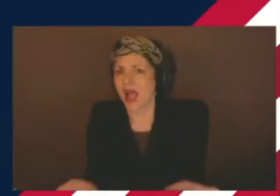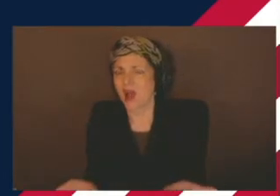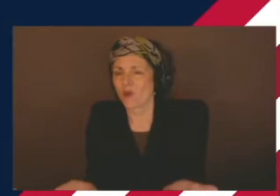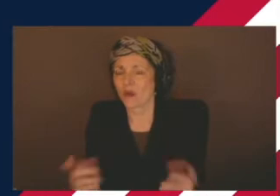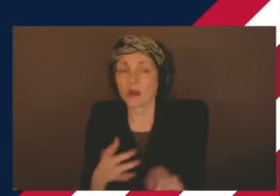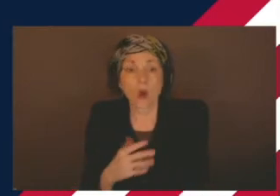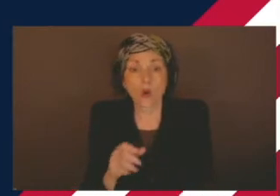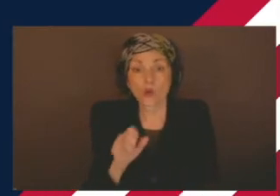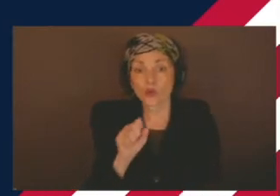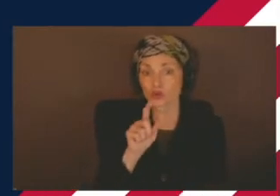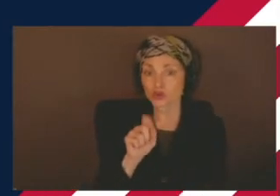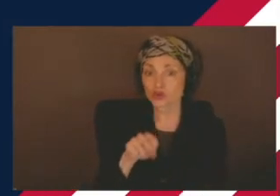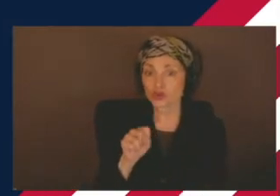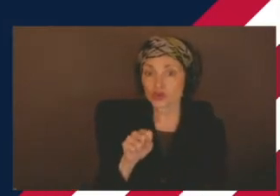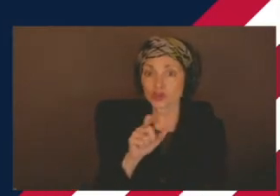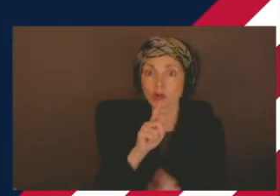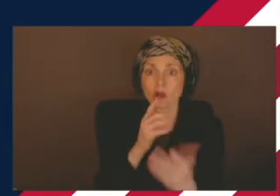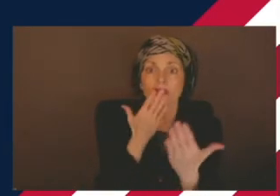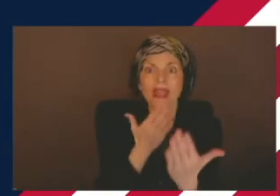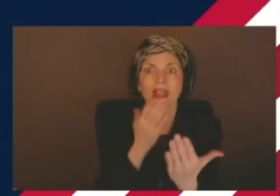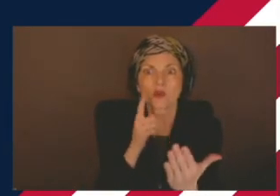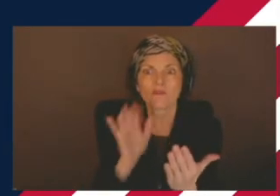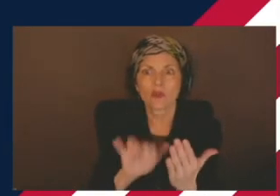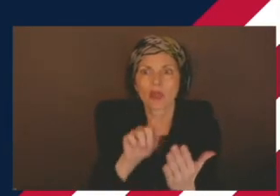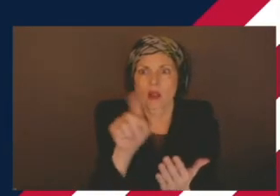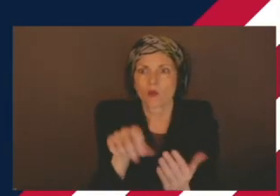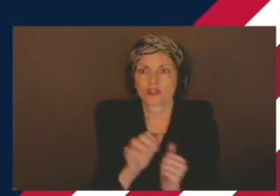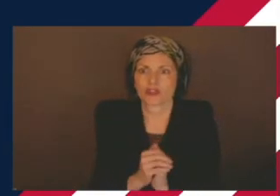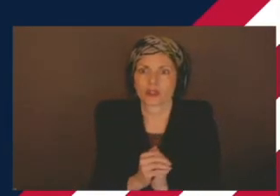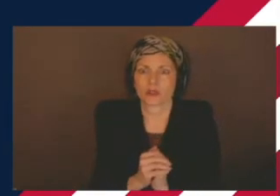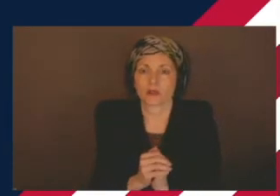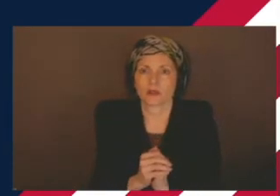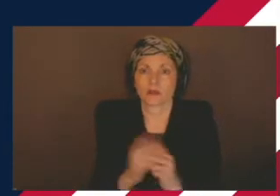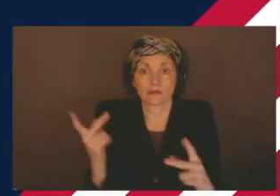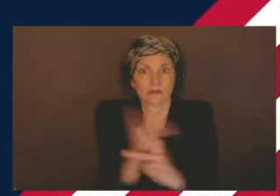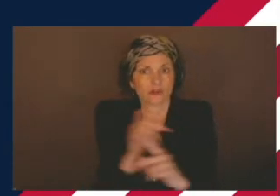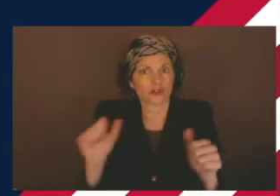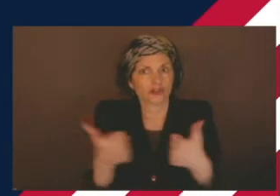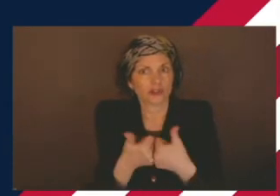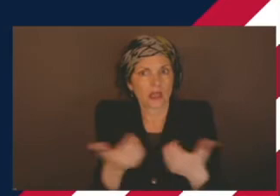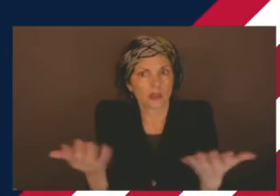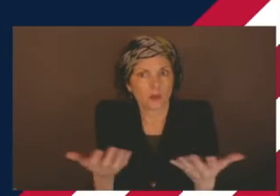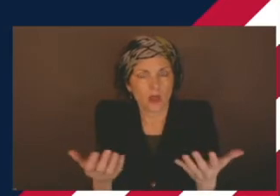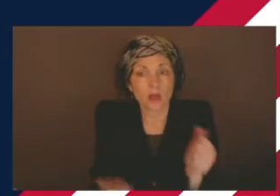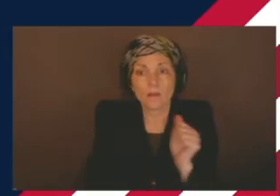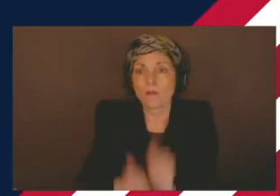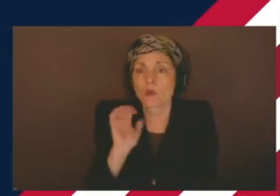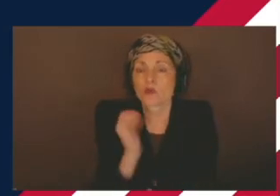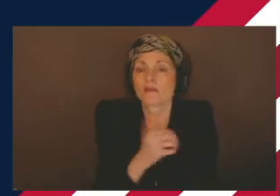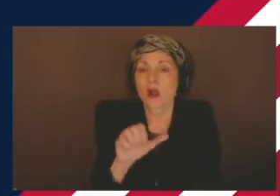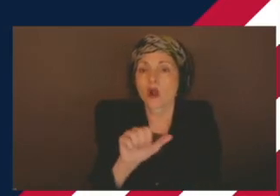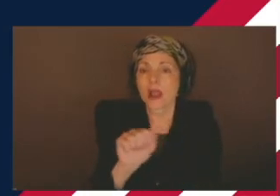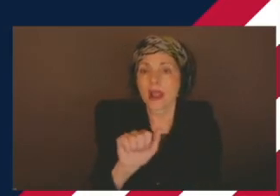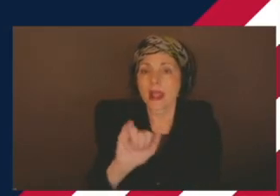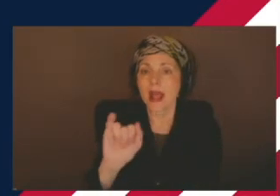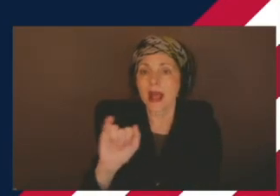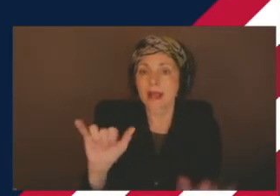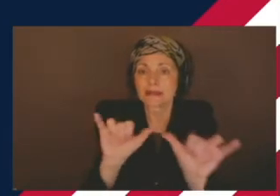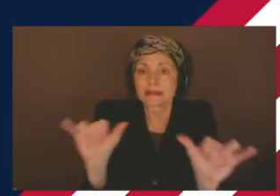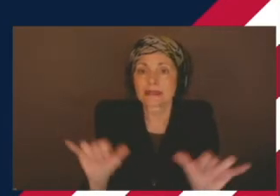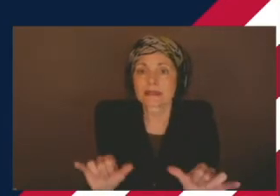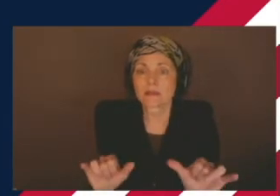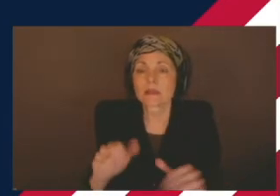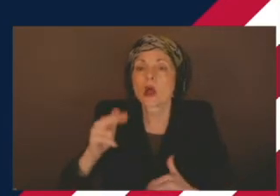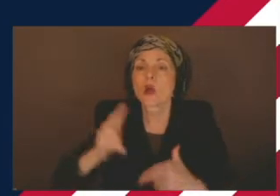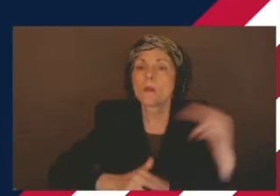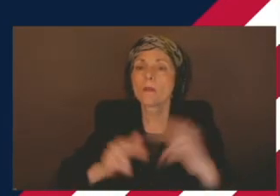So the major challenge is that most of our AI systems are built with data that